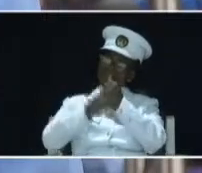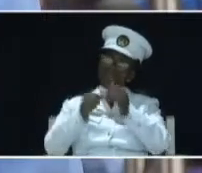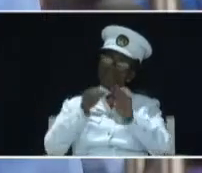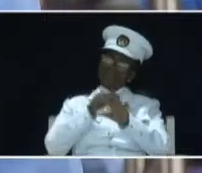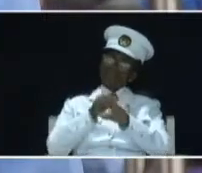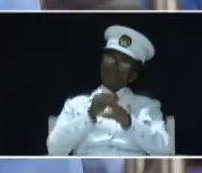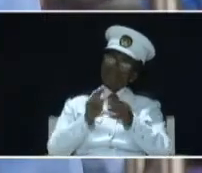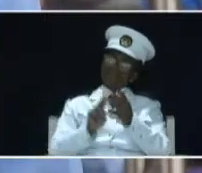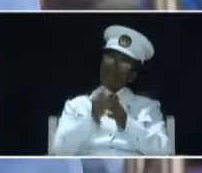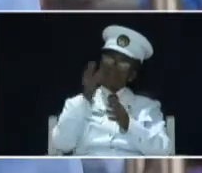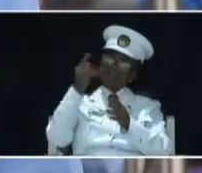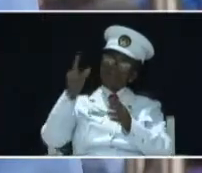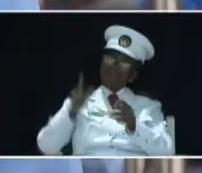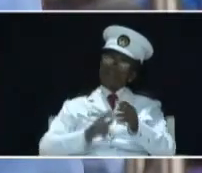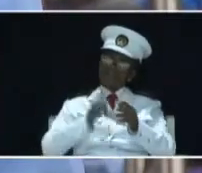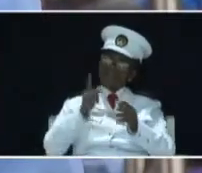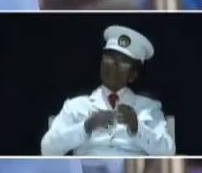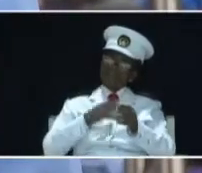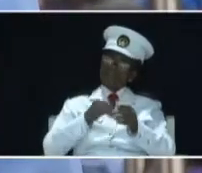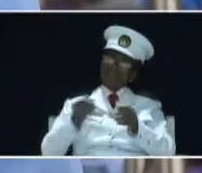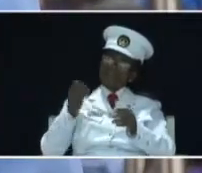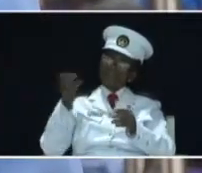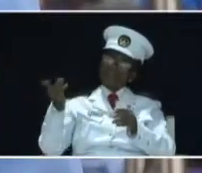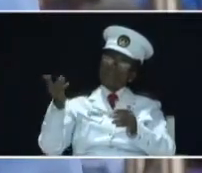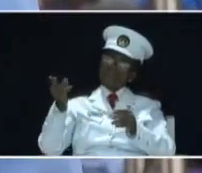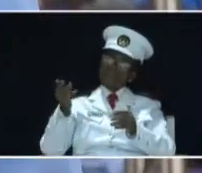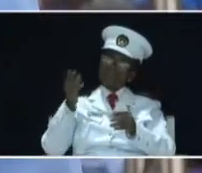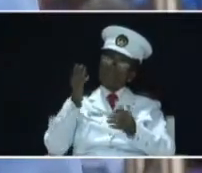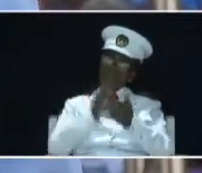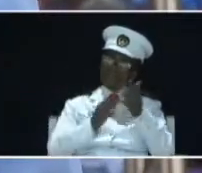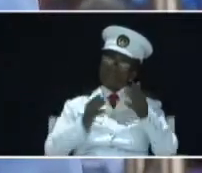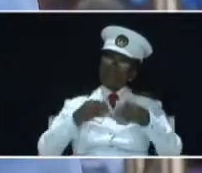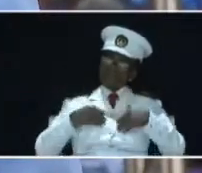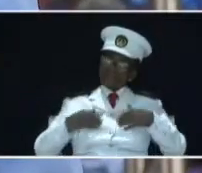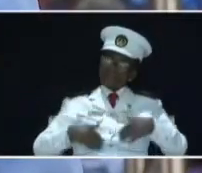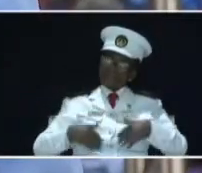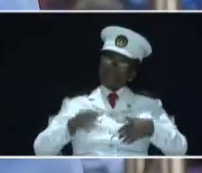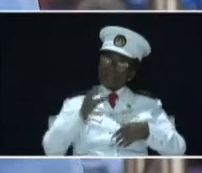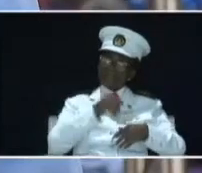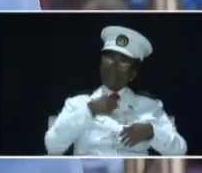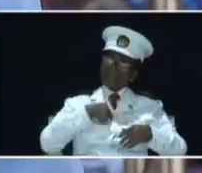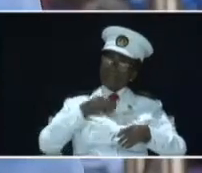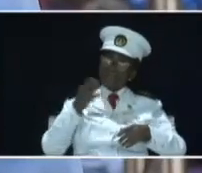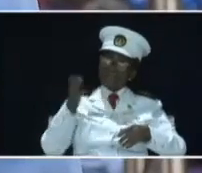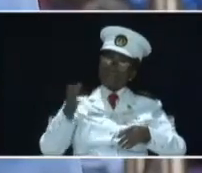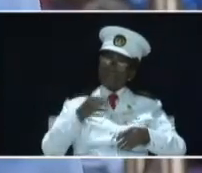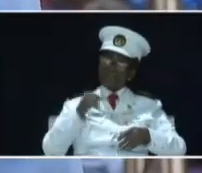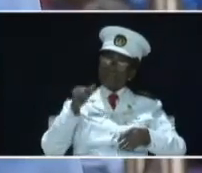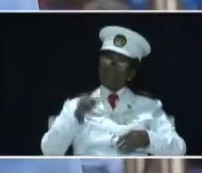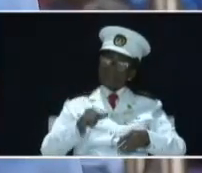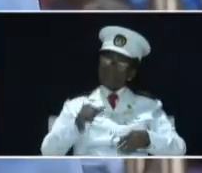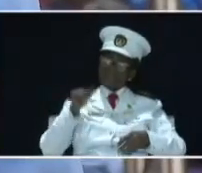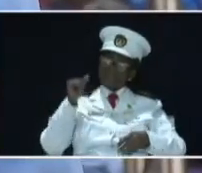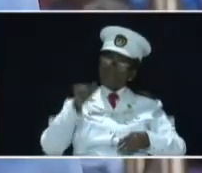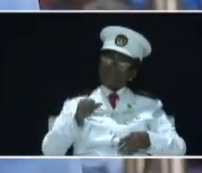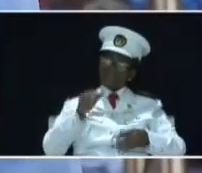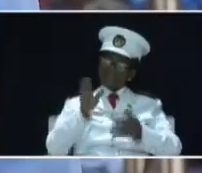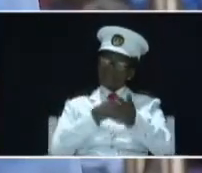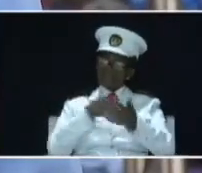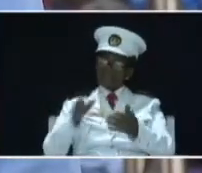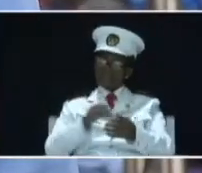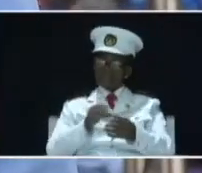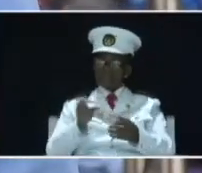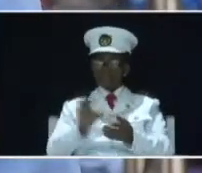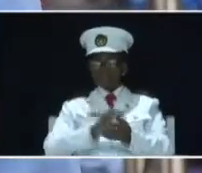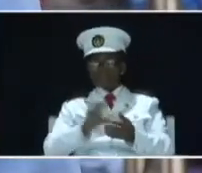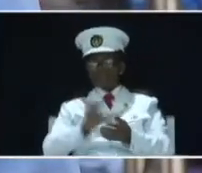Lagos. And somebody took me there to their fellowship, and they were singing choruses and so on. And